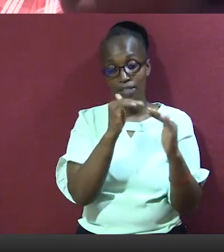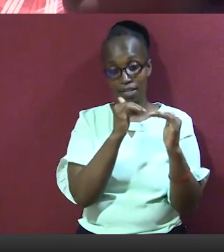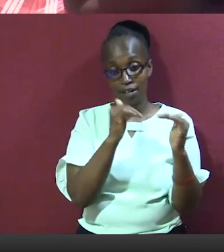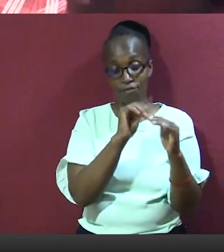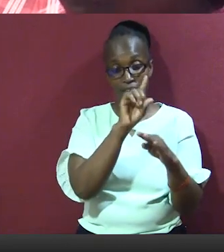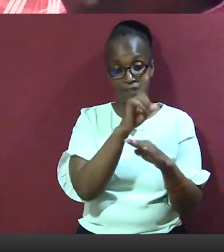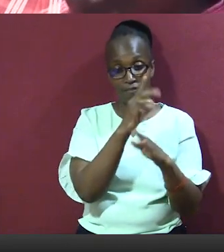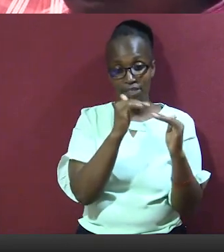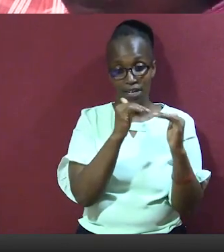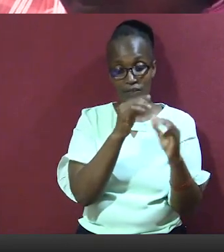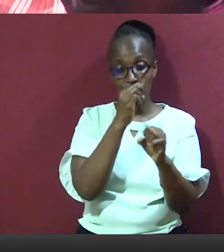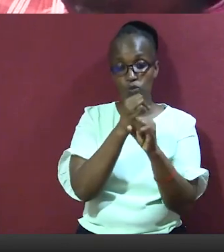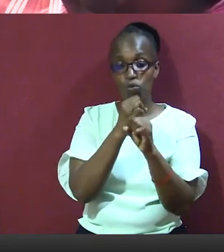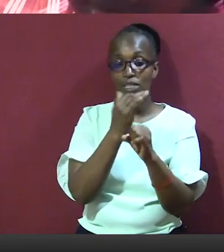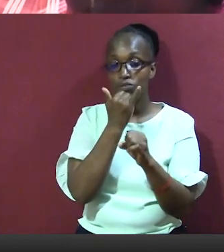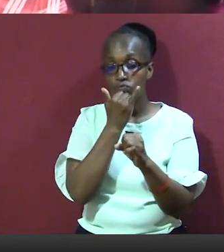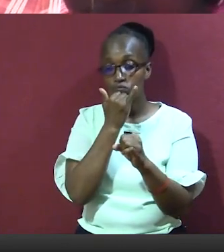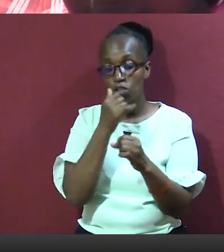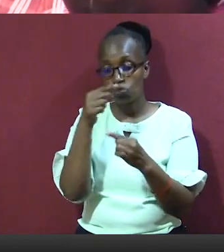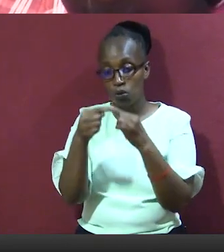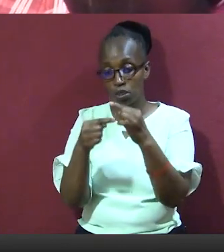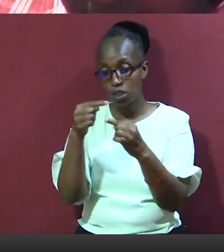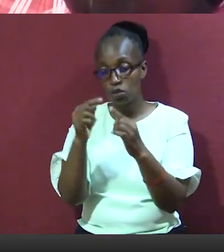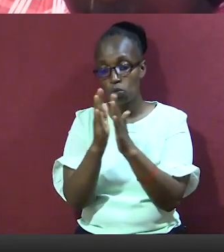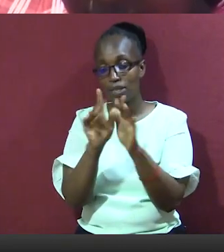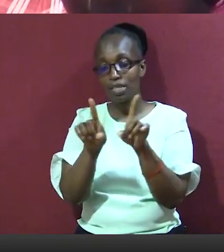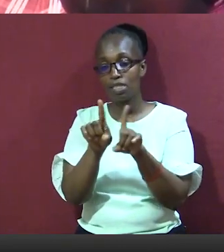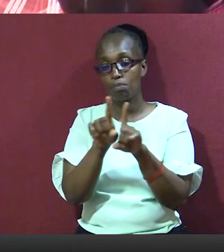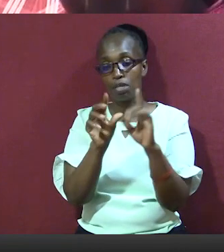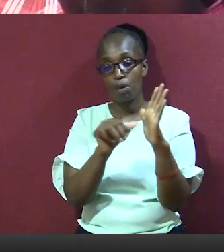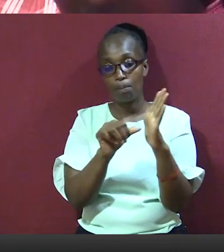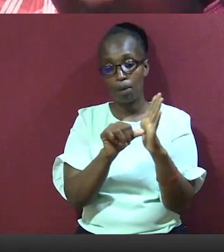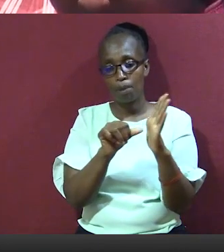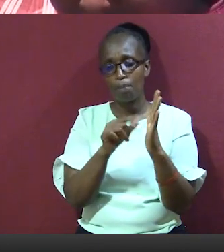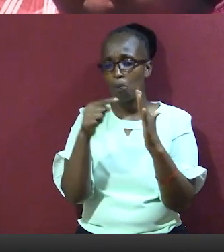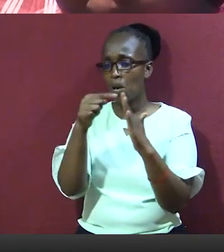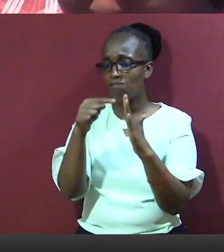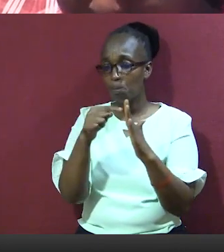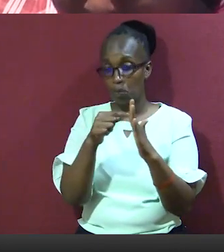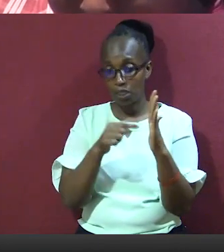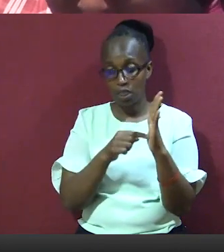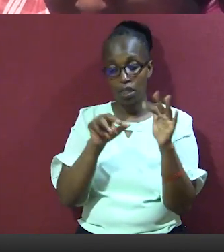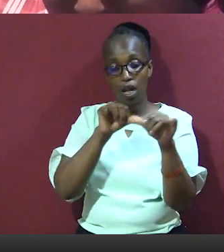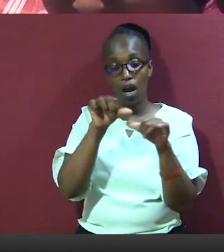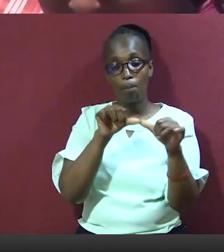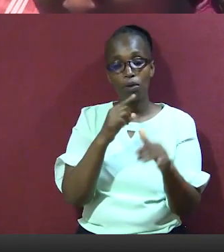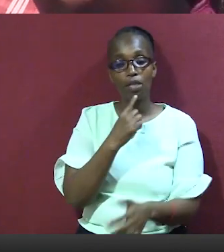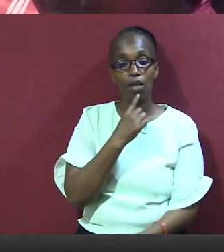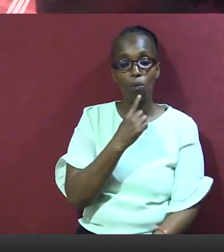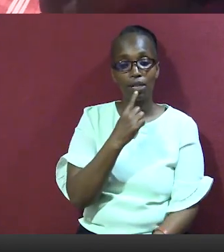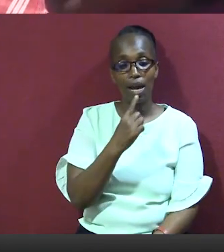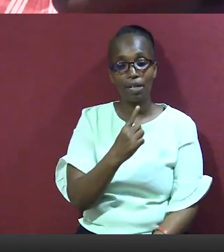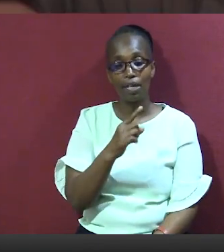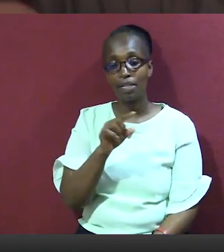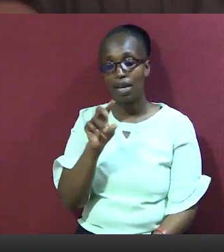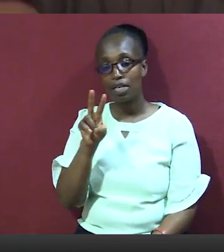level, you carry on the problem. And we highlighted about the 102